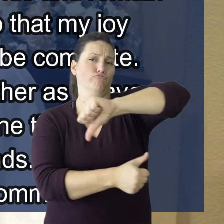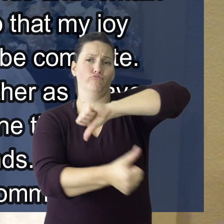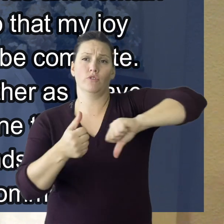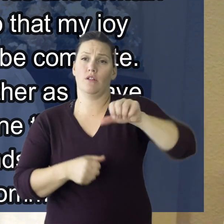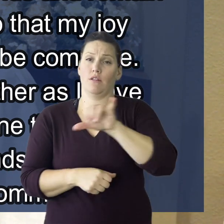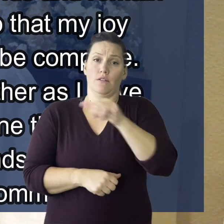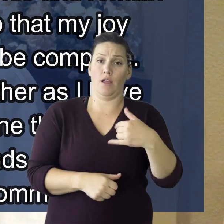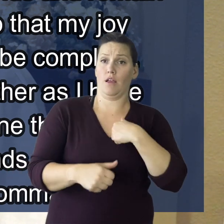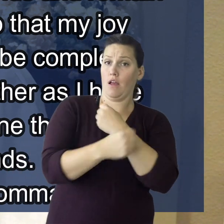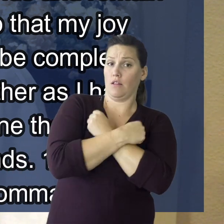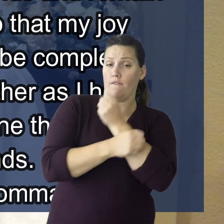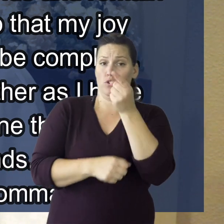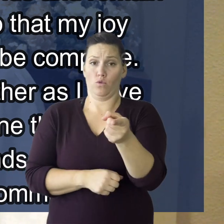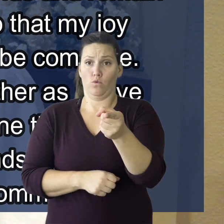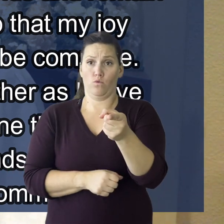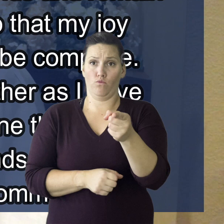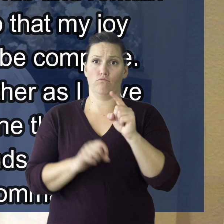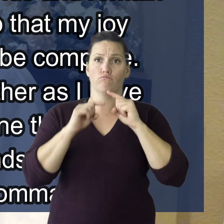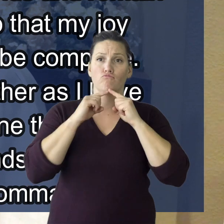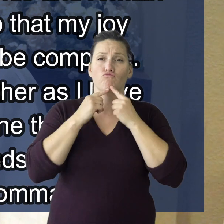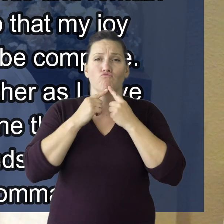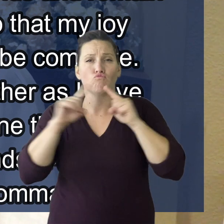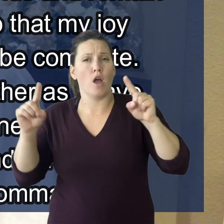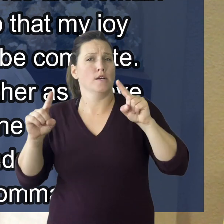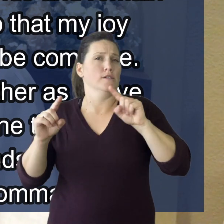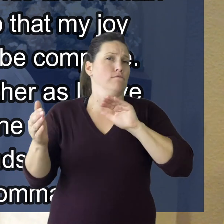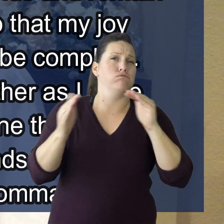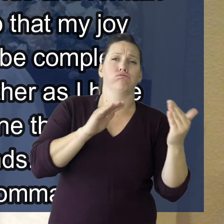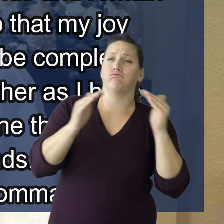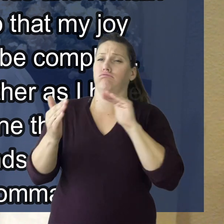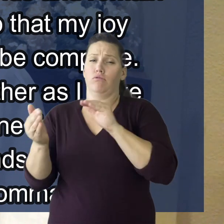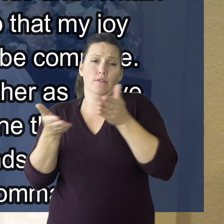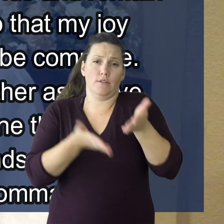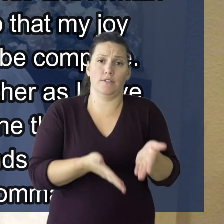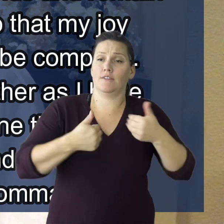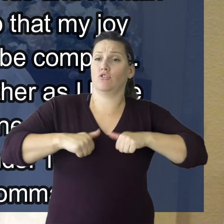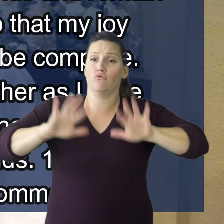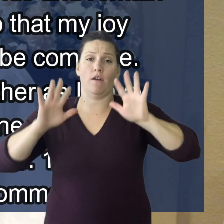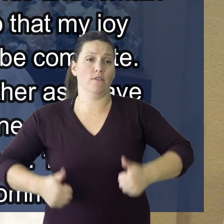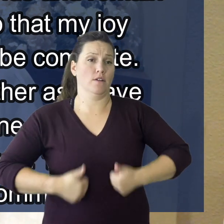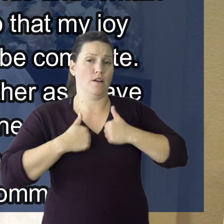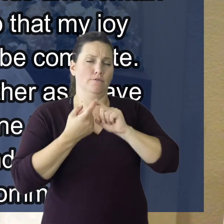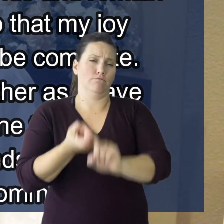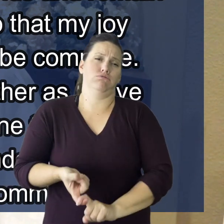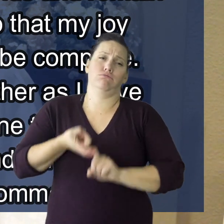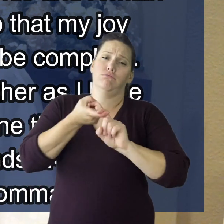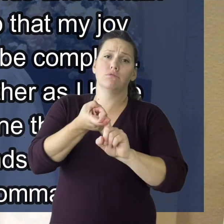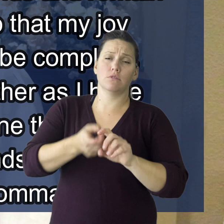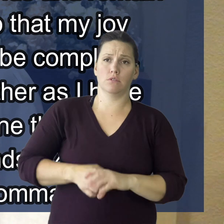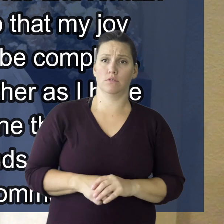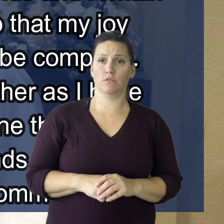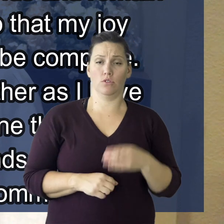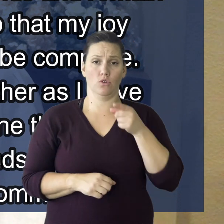other as I have loved you. Greater love has no one than this, to lay down one's life for his